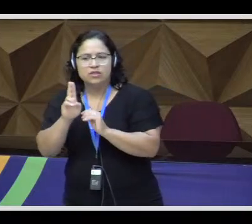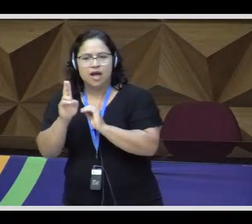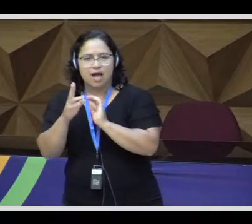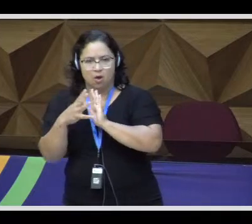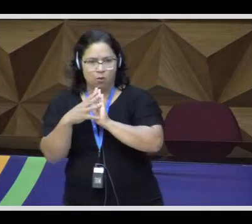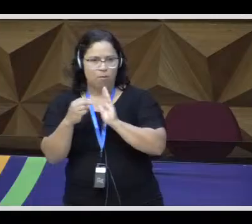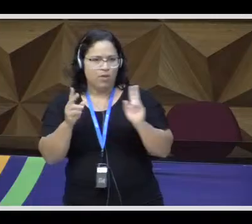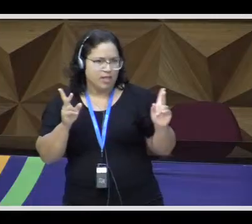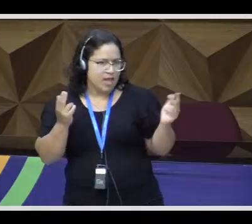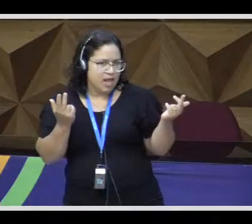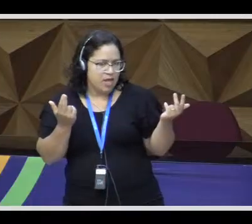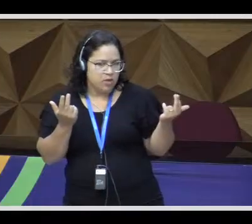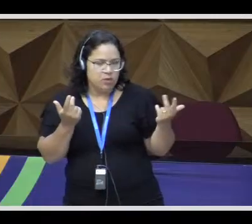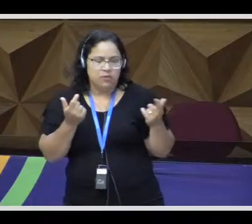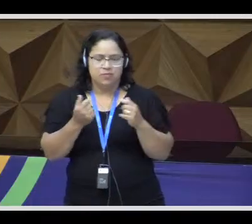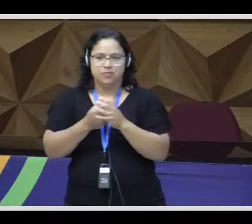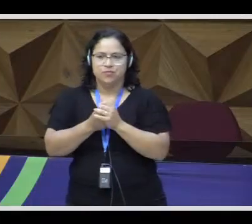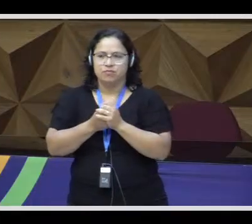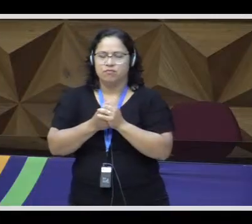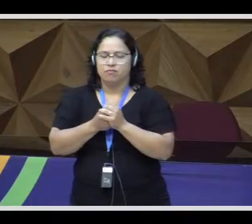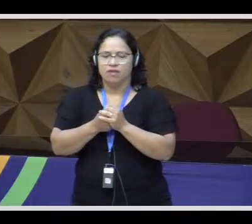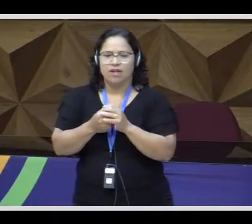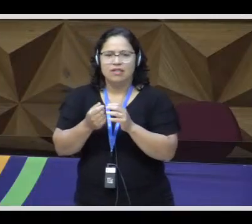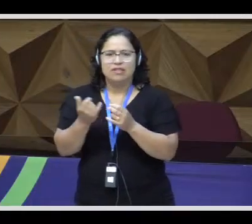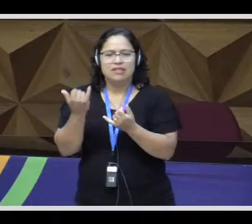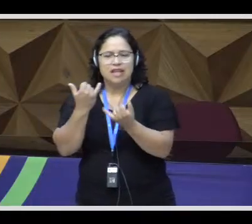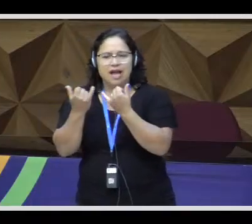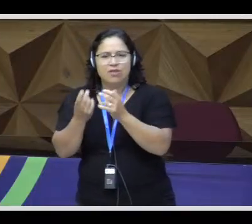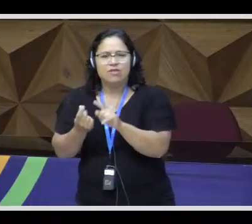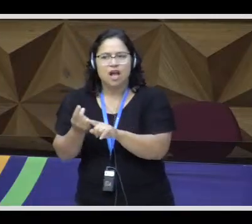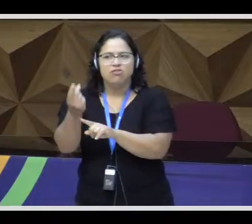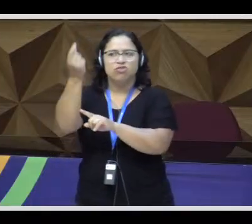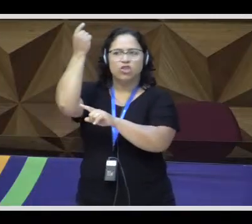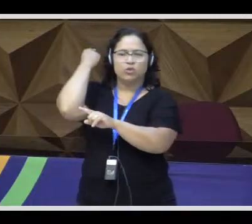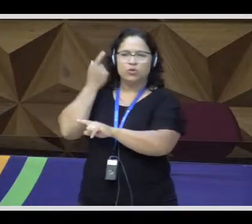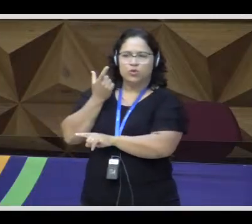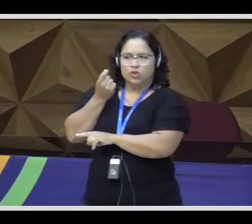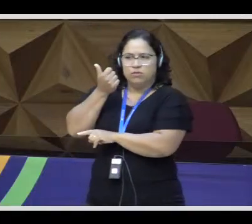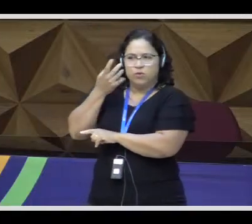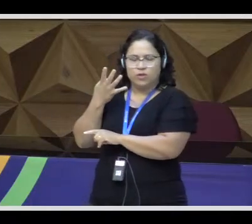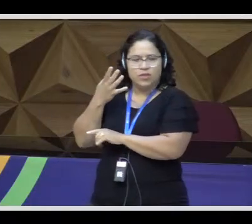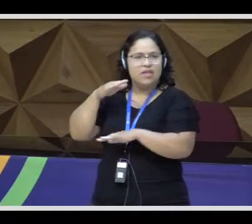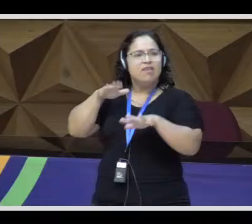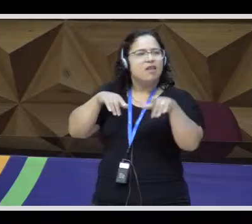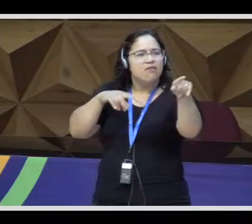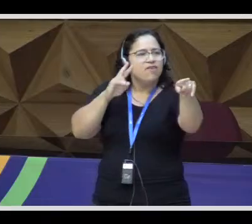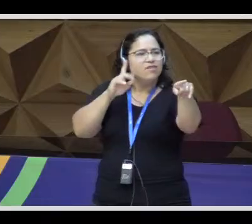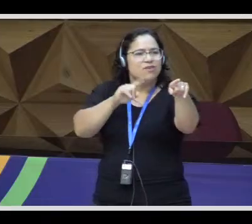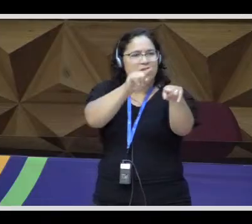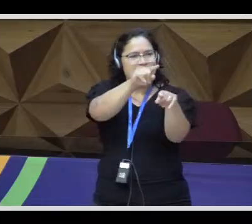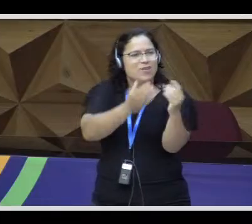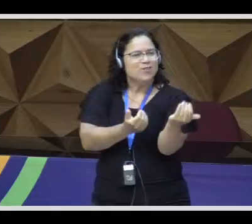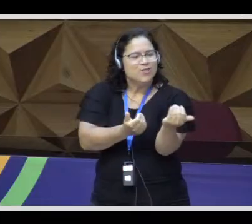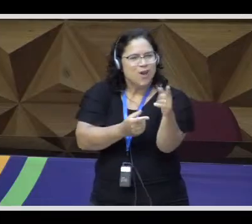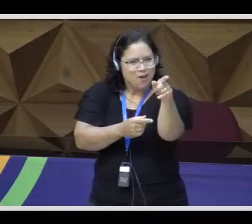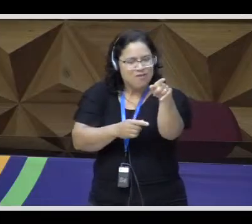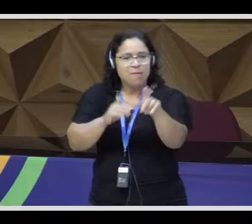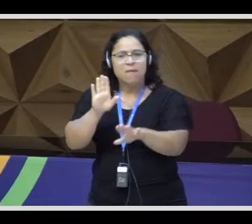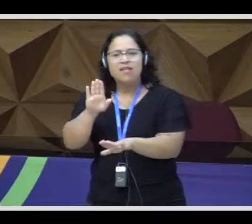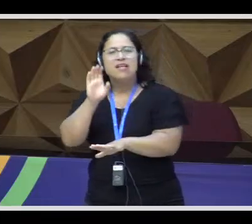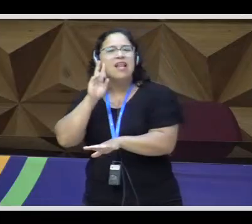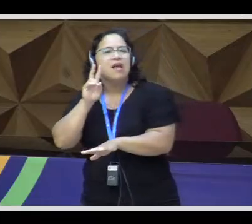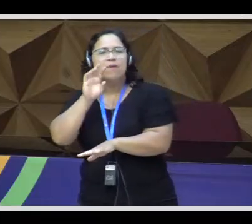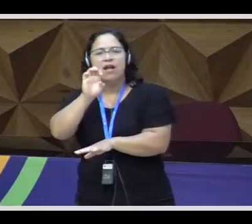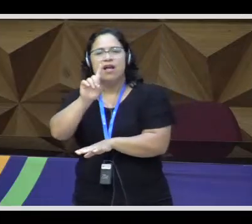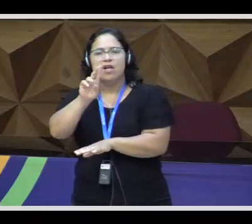right now, it's 2014. You might not remember because you're so young, but Eduardo Campos was presidential